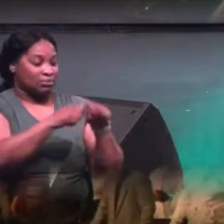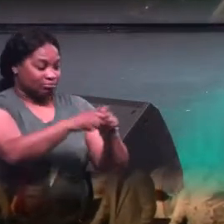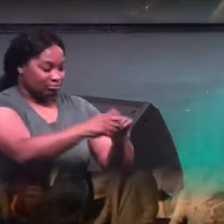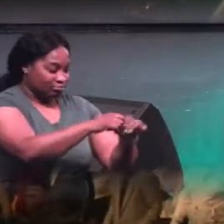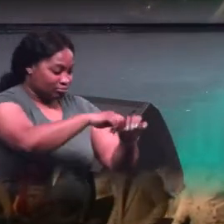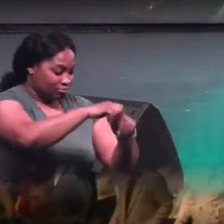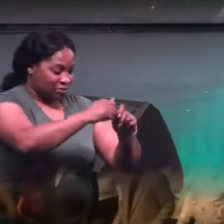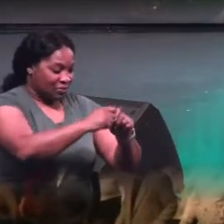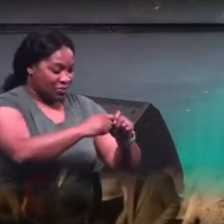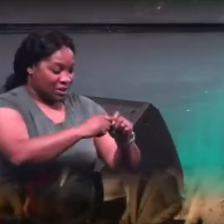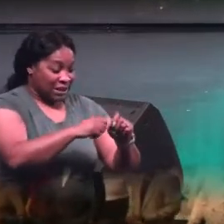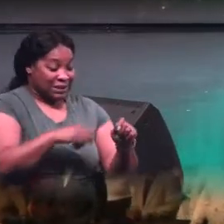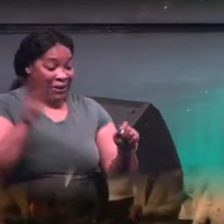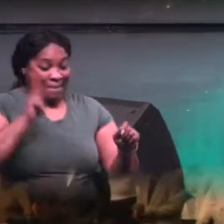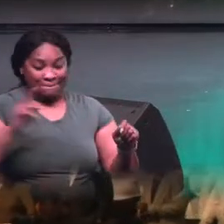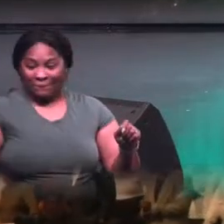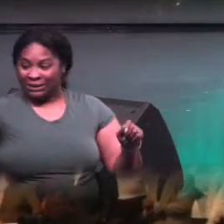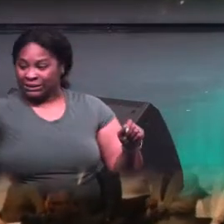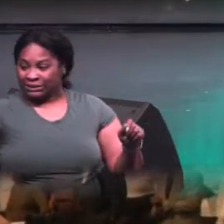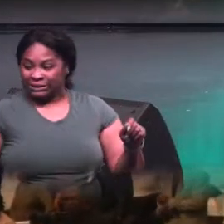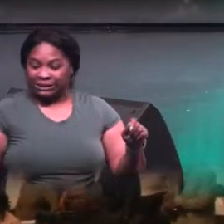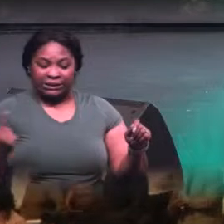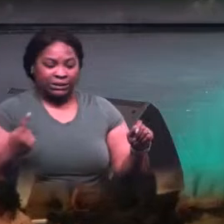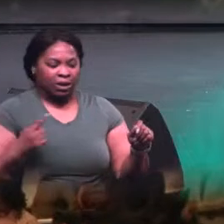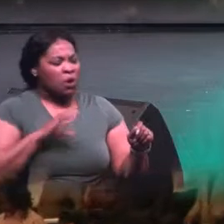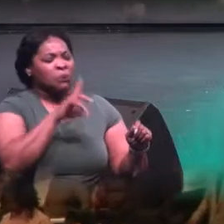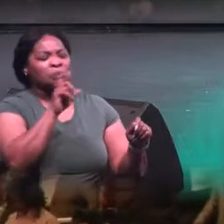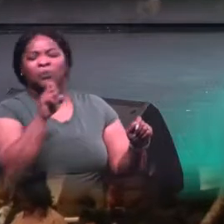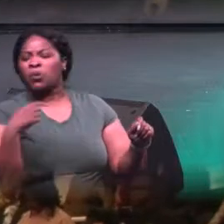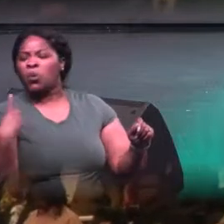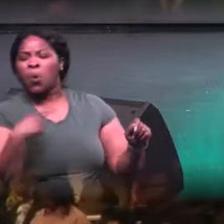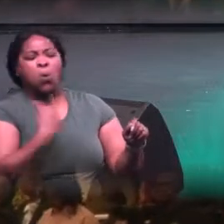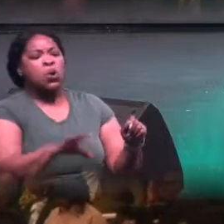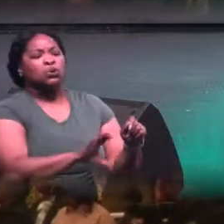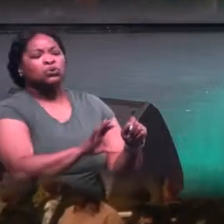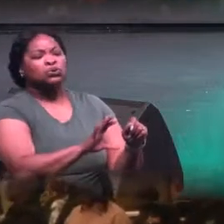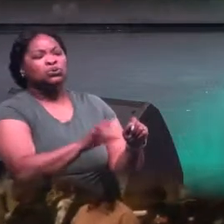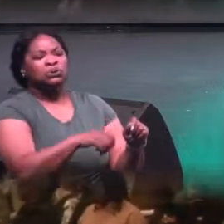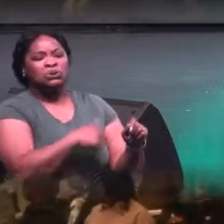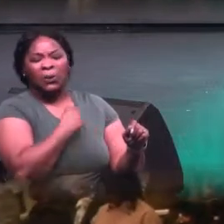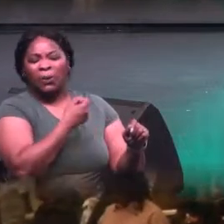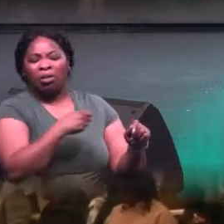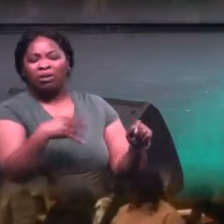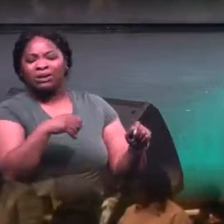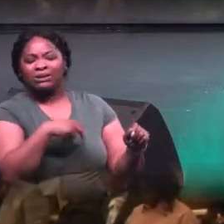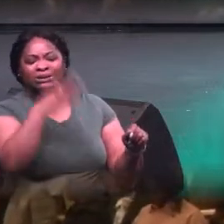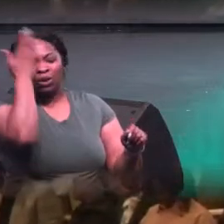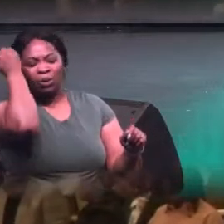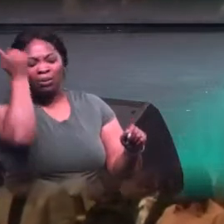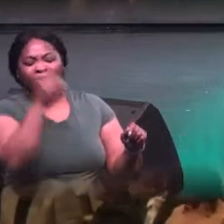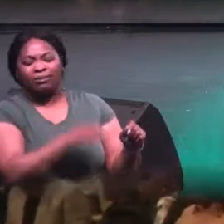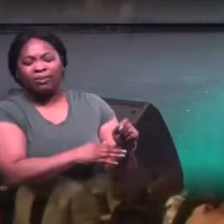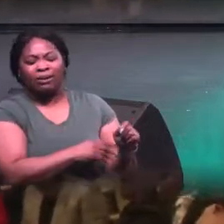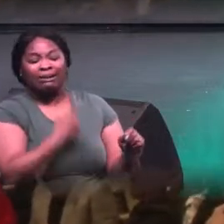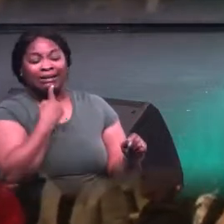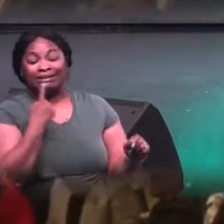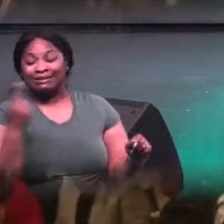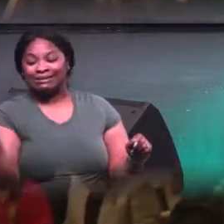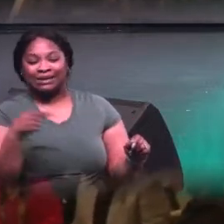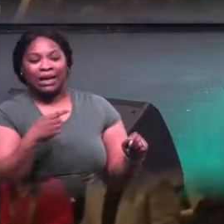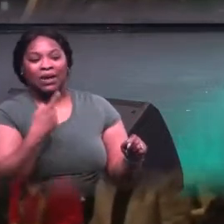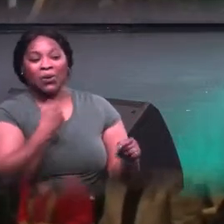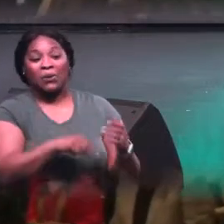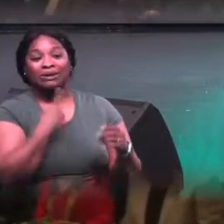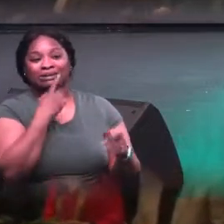it, some bystanders demanded, what are you doing untying that colt? They said